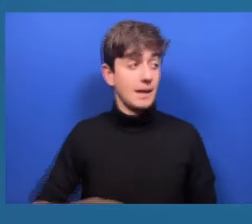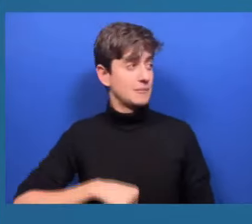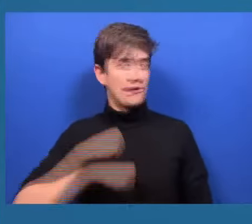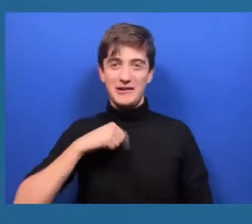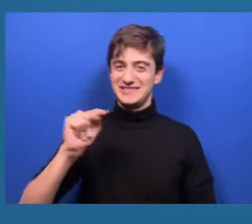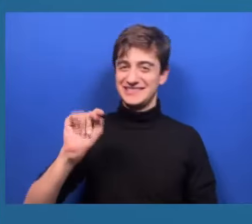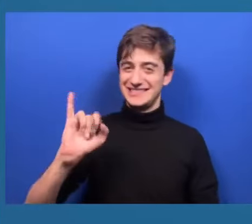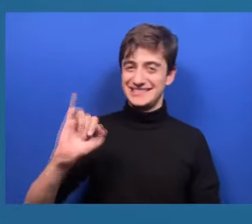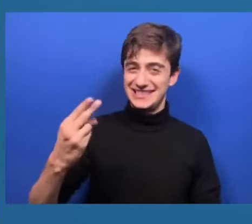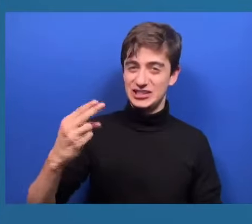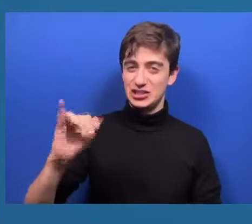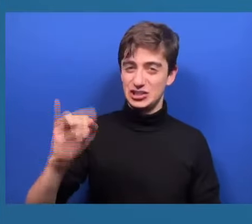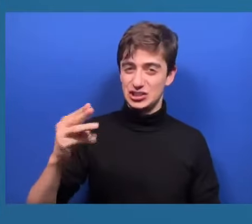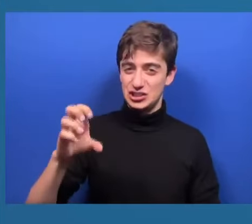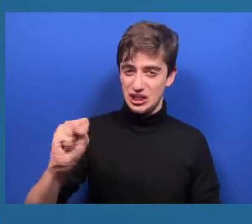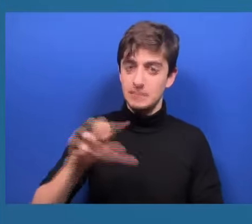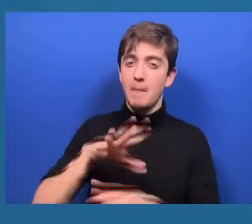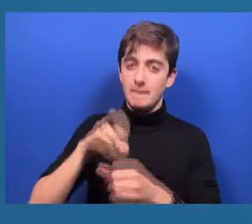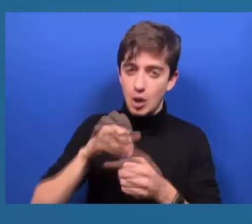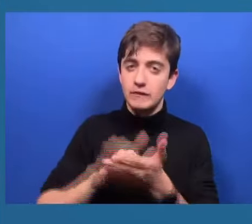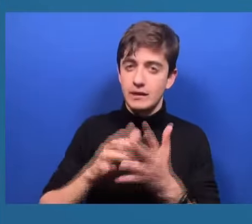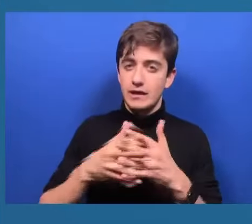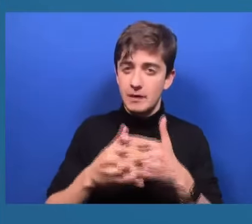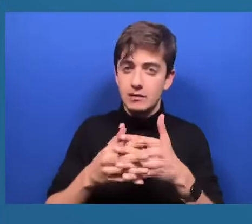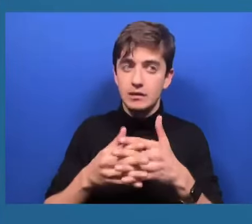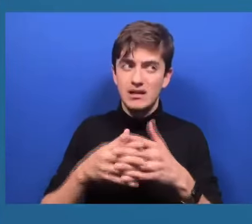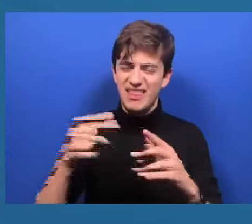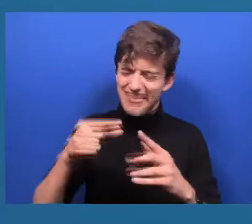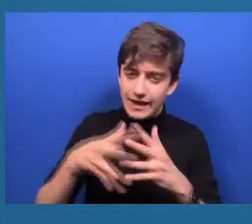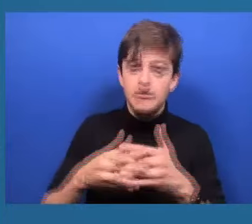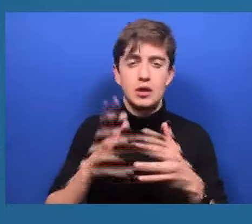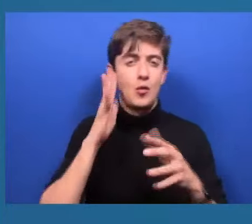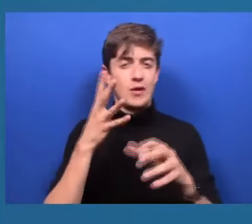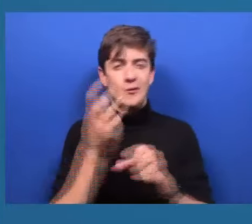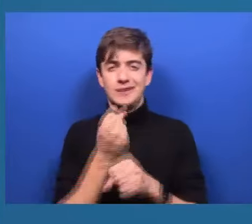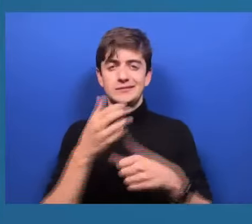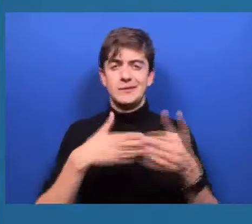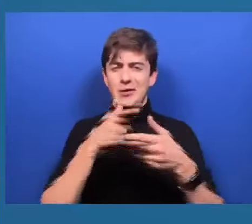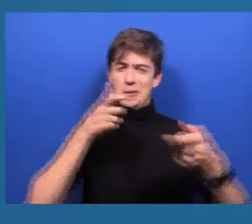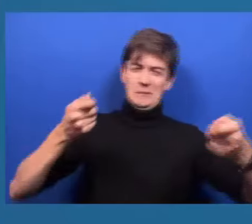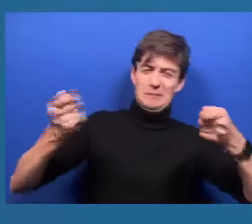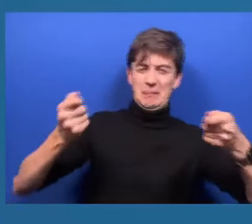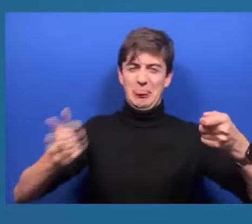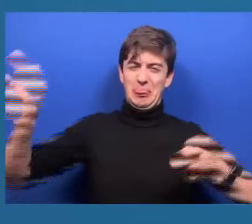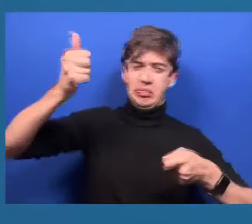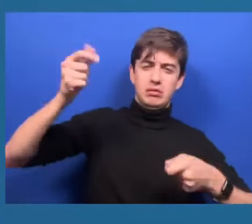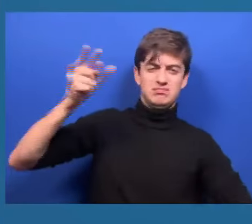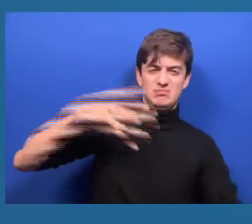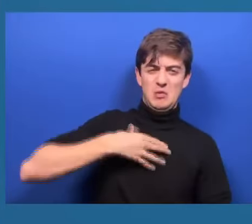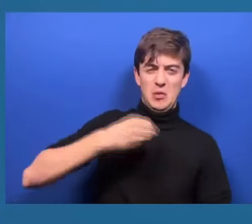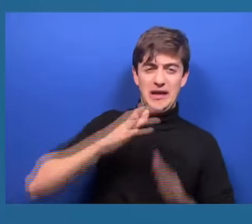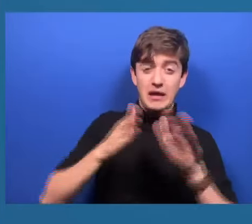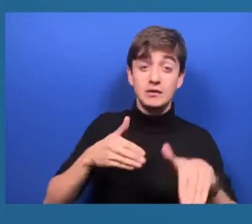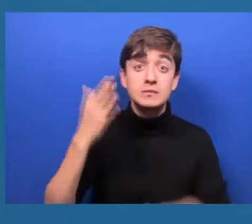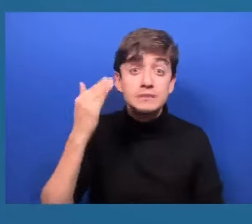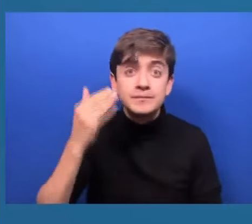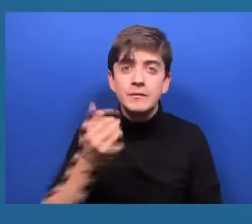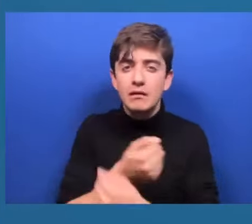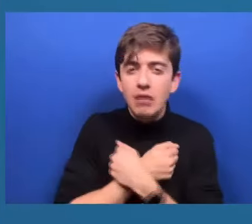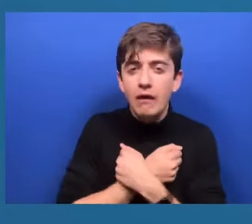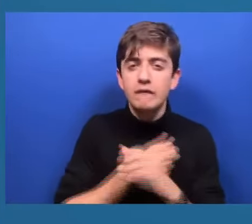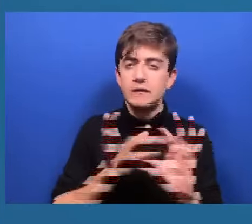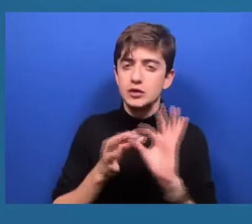America. That is the America that is going to win regardless of the tyrant in the White House, because love and unity will